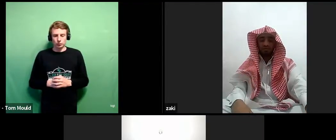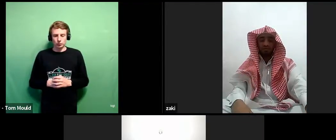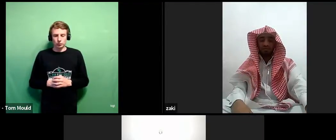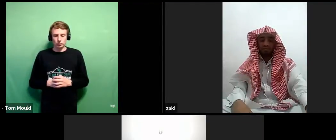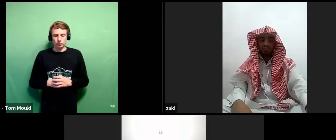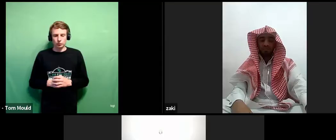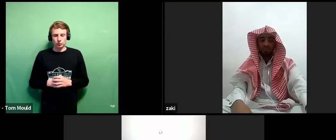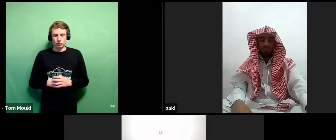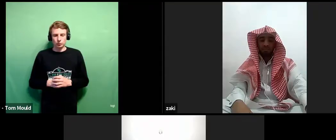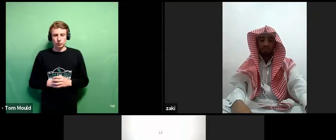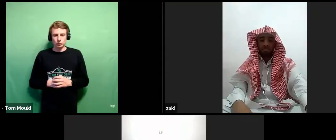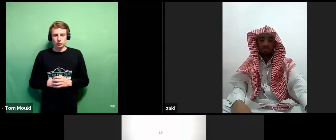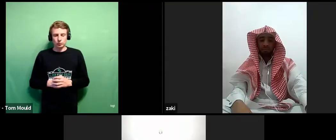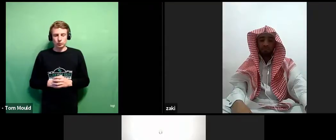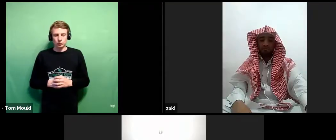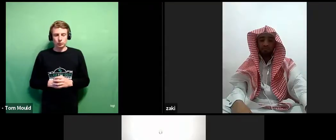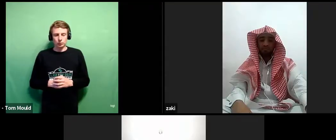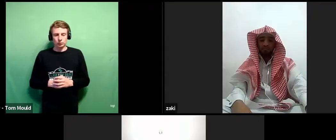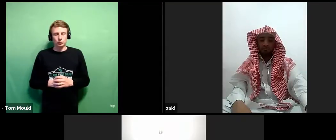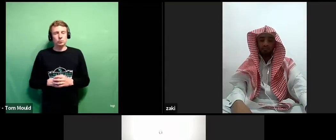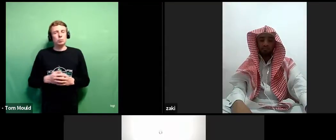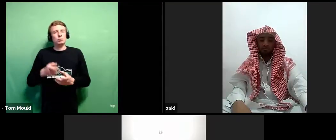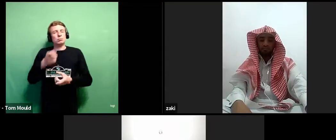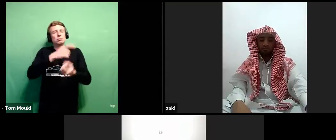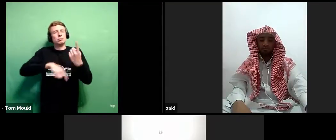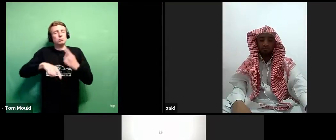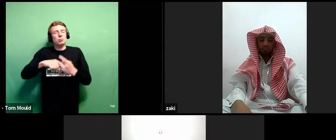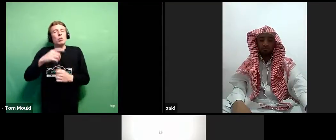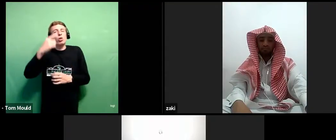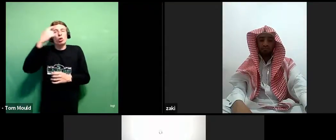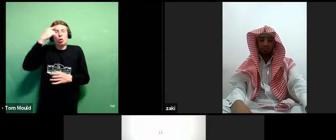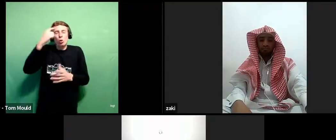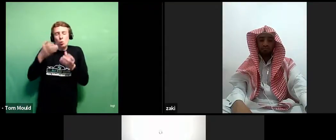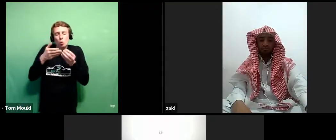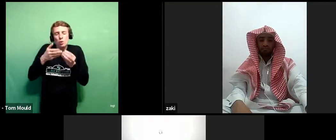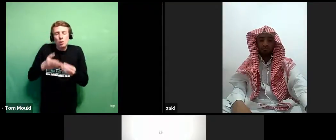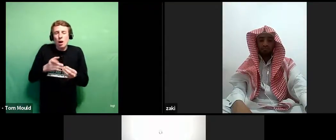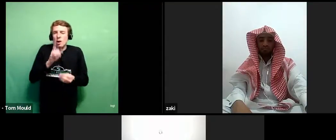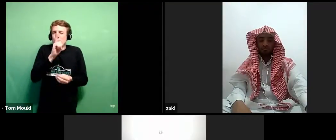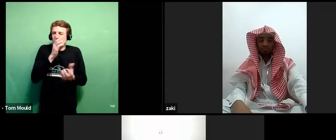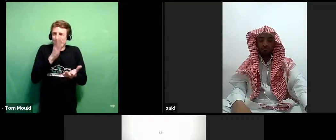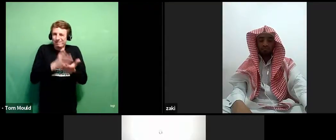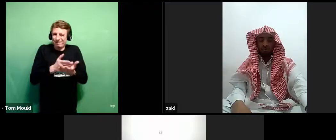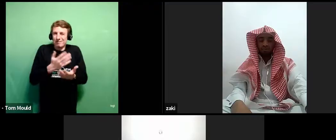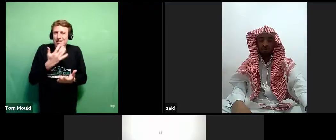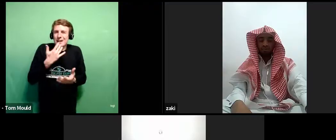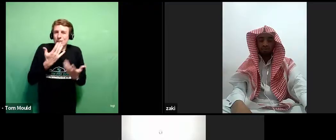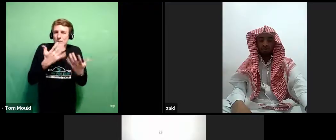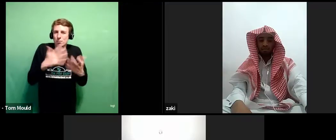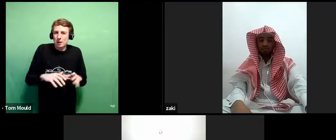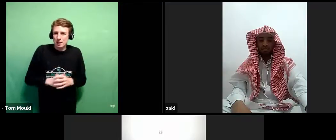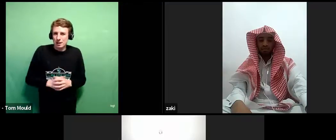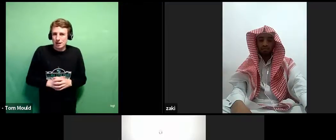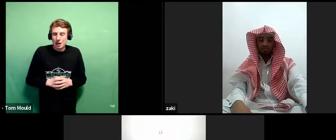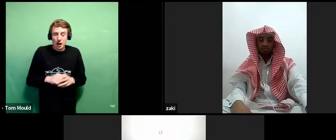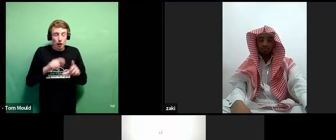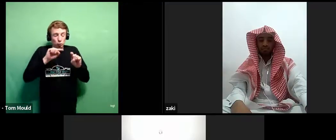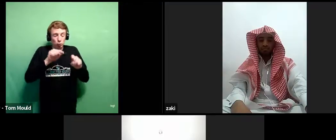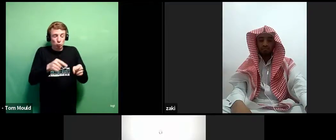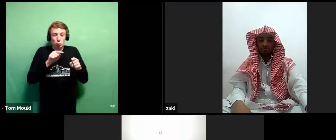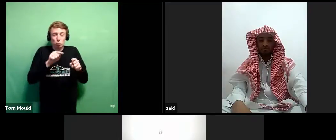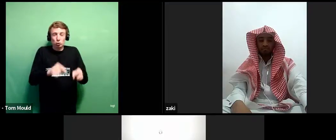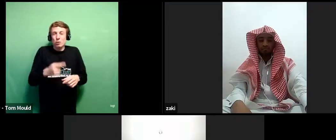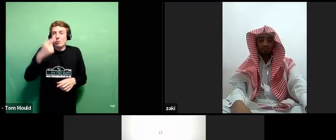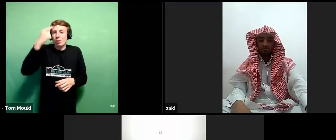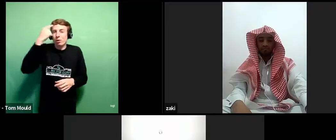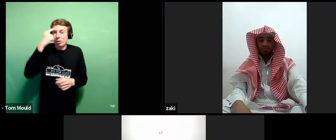They are those who have purchased error at the price of guidance and torment at the price of forgiveness. So how bold they